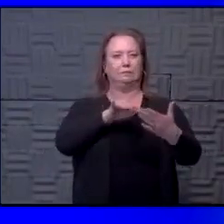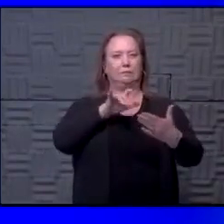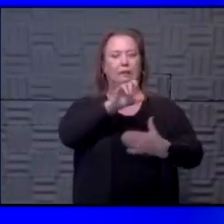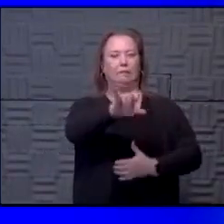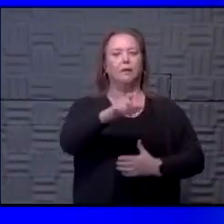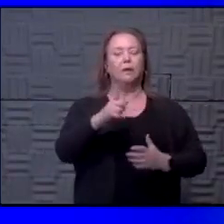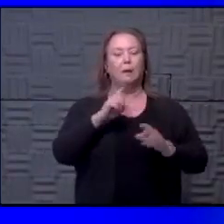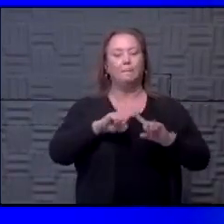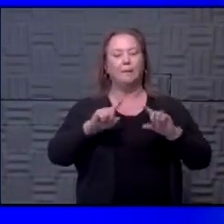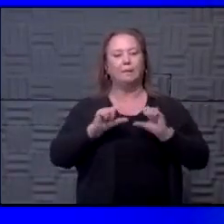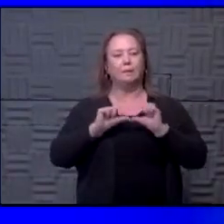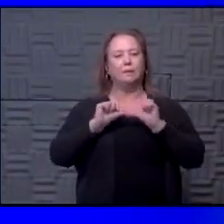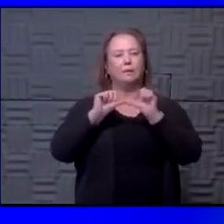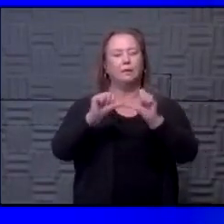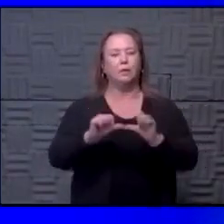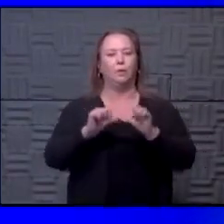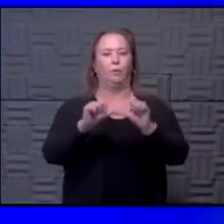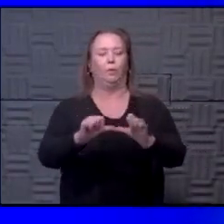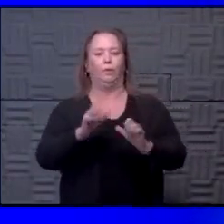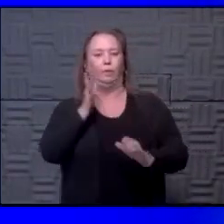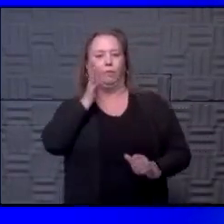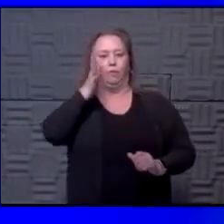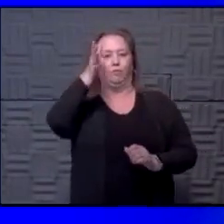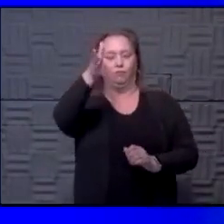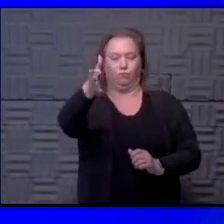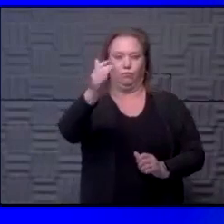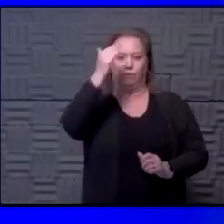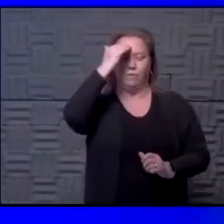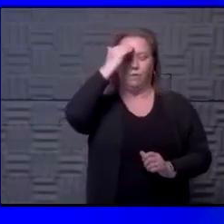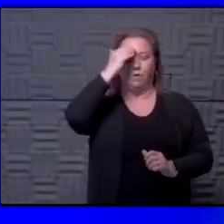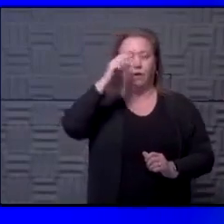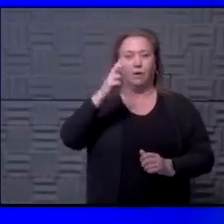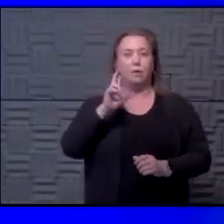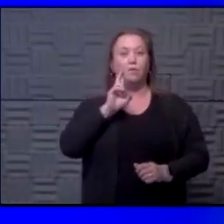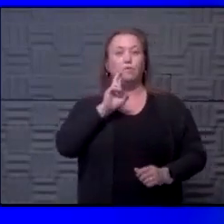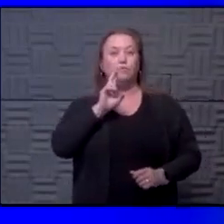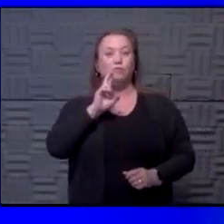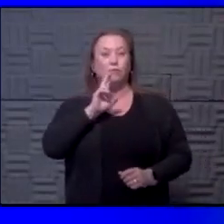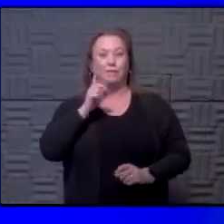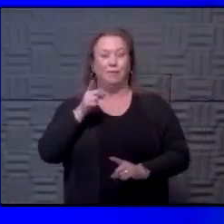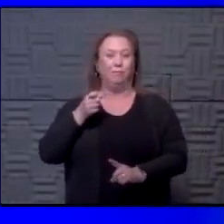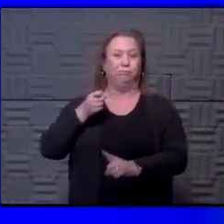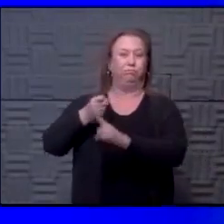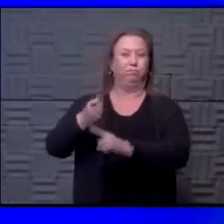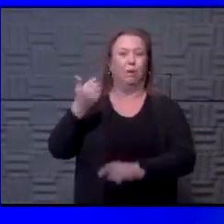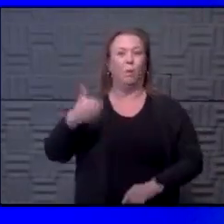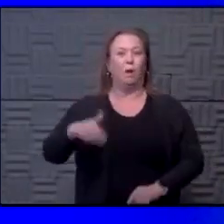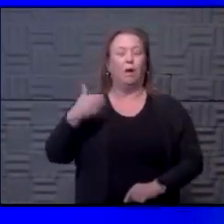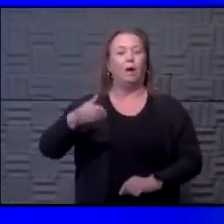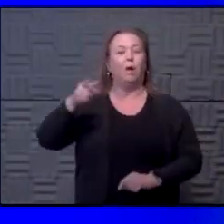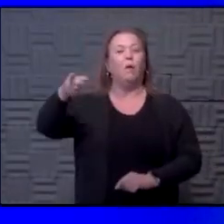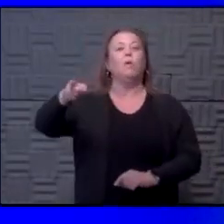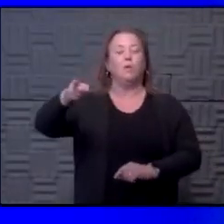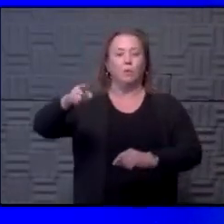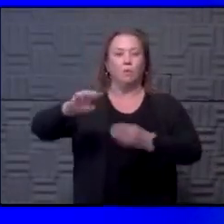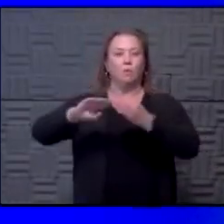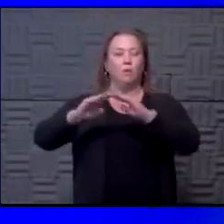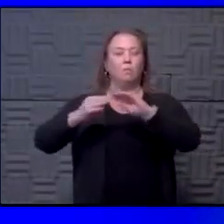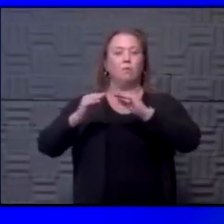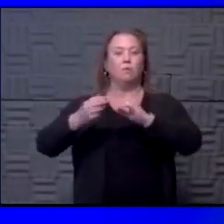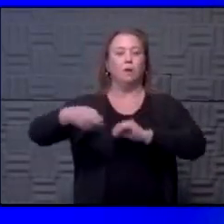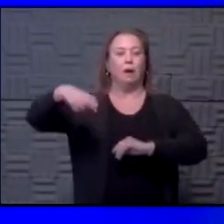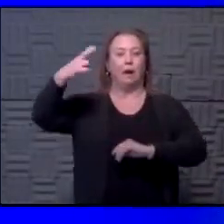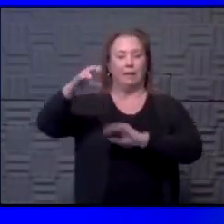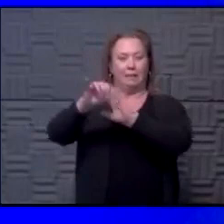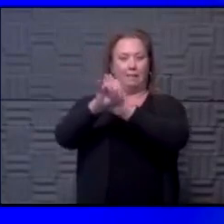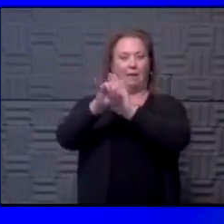my concern is moving forward, will perpetuate. We know that in the Houston area, which is one of the hardest hit cities in America, they've identified